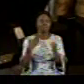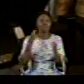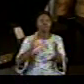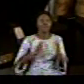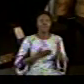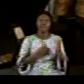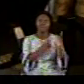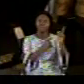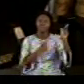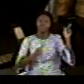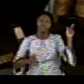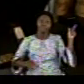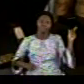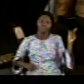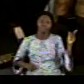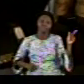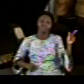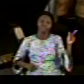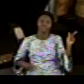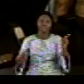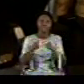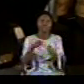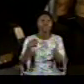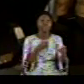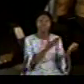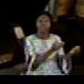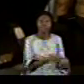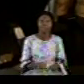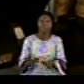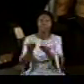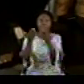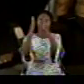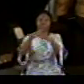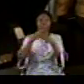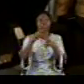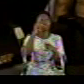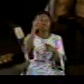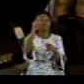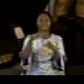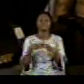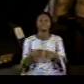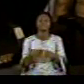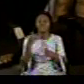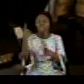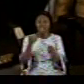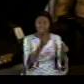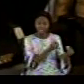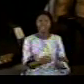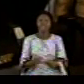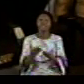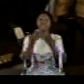the Lord. And we offer up to you the